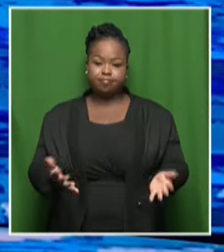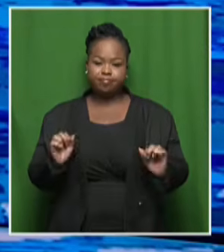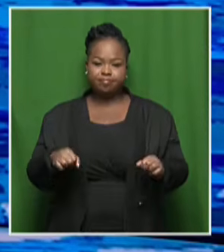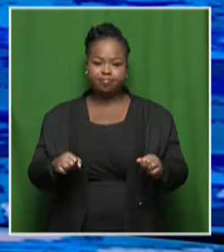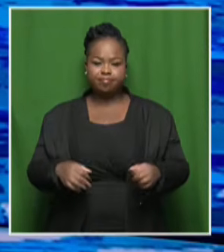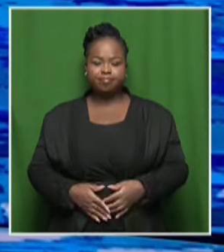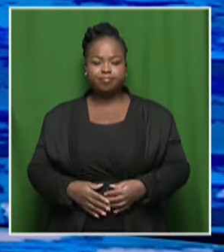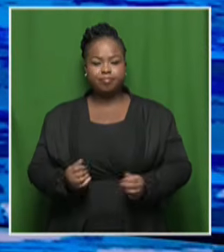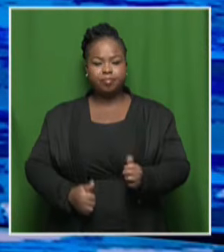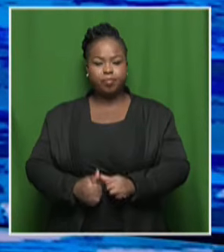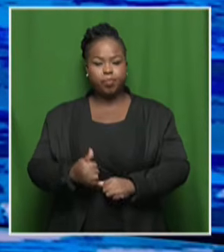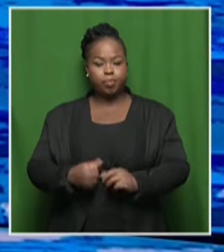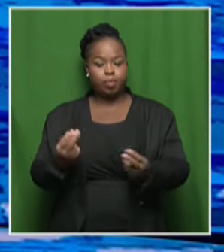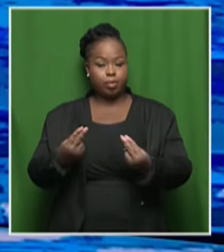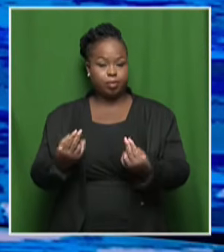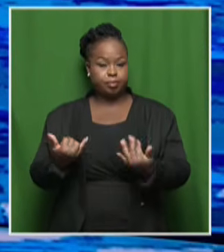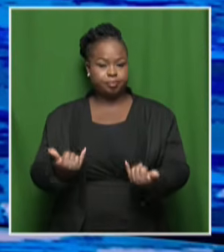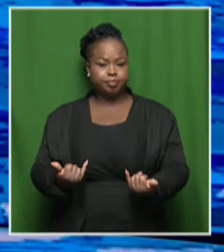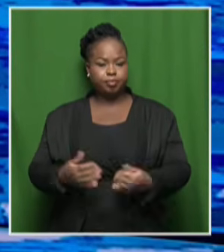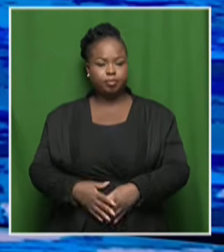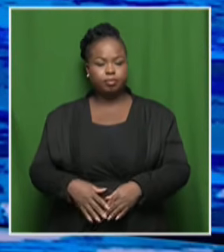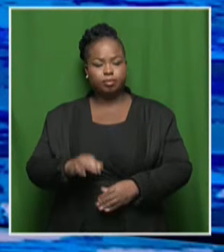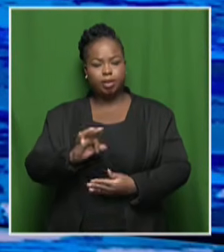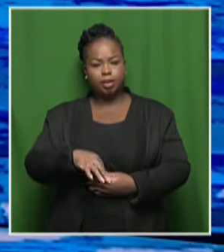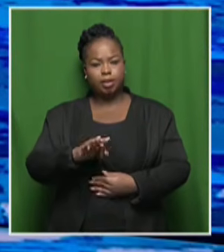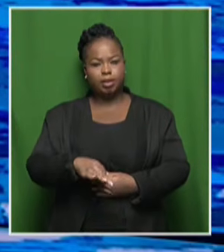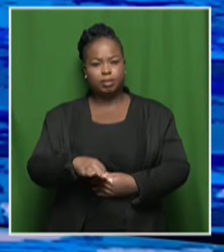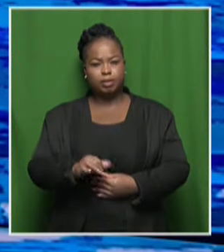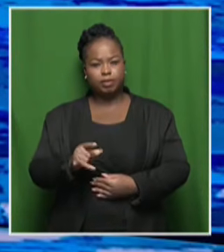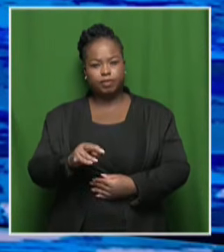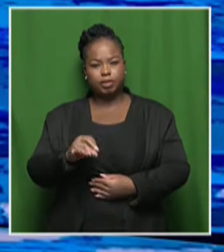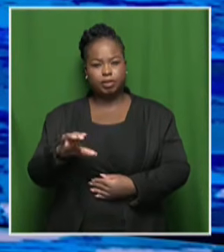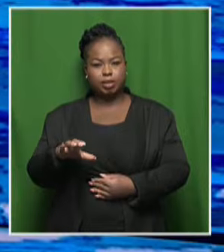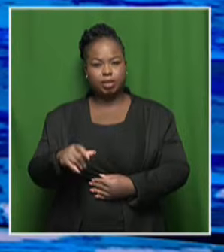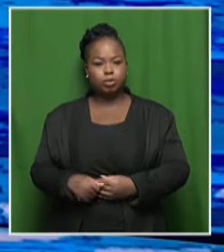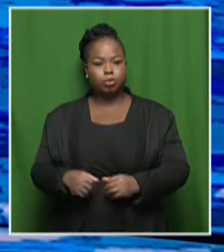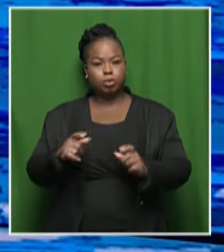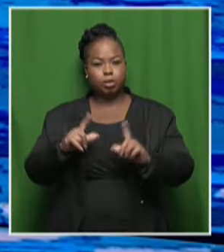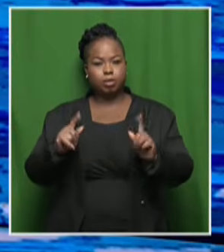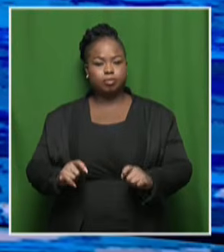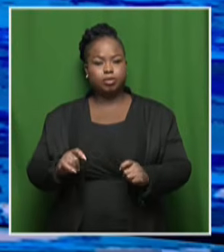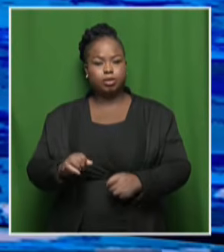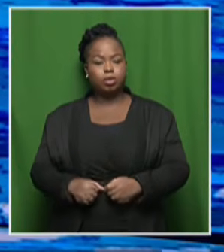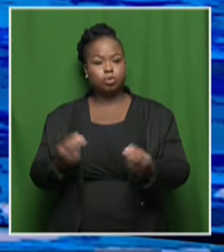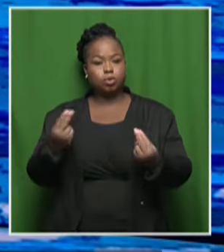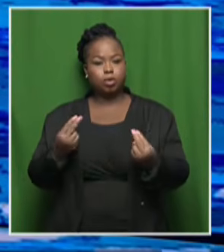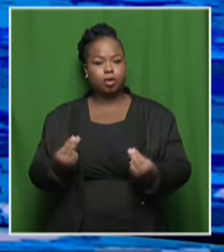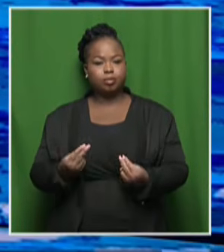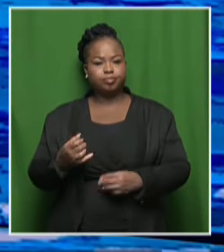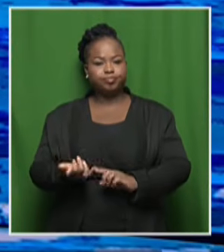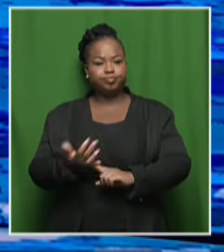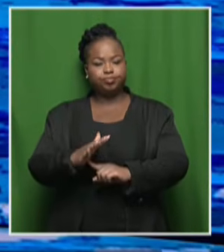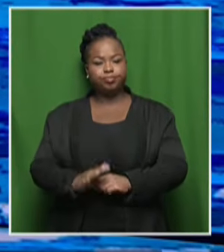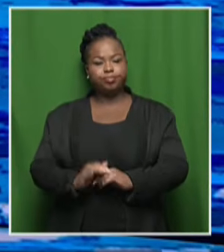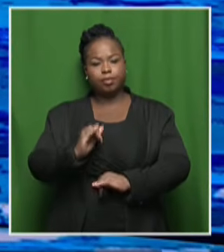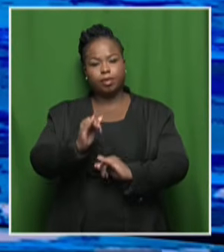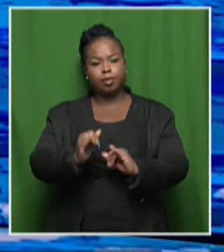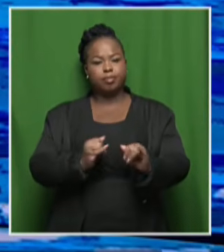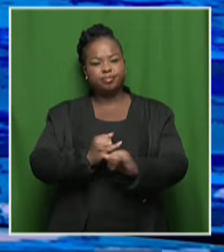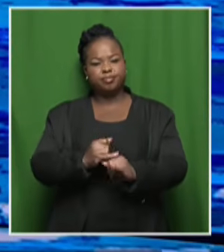All right, our first art chat this morning. The 13th Investec Cape Town Art Fair will showcase African and international art at the Cape